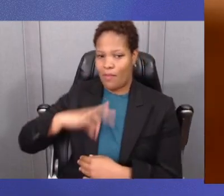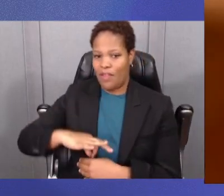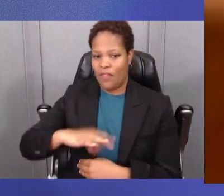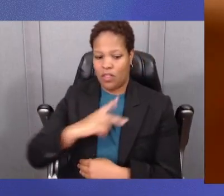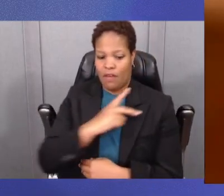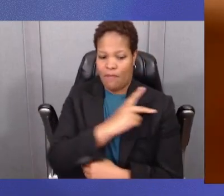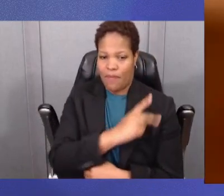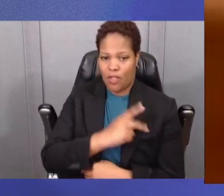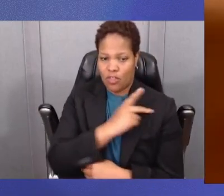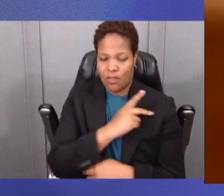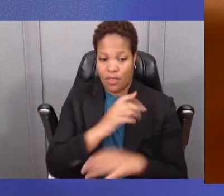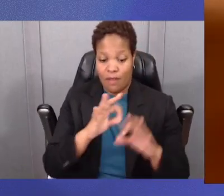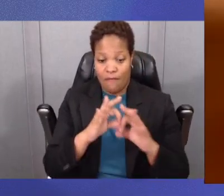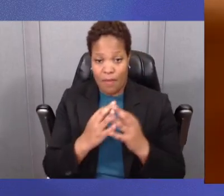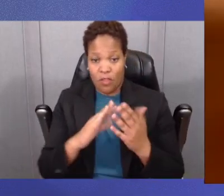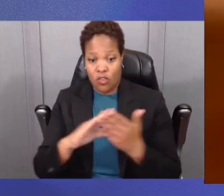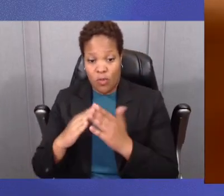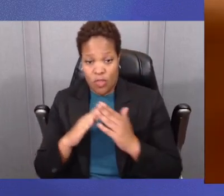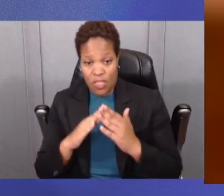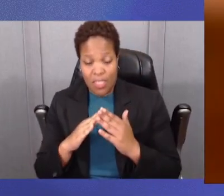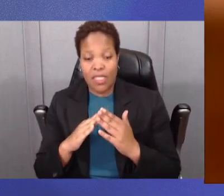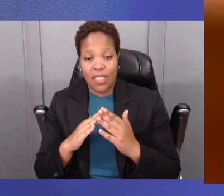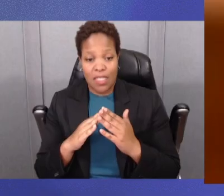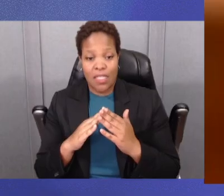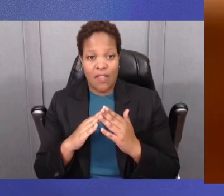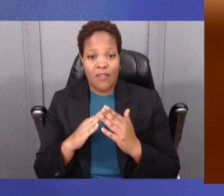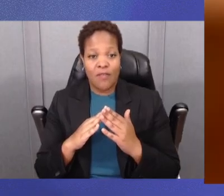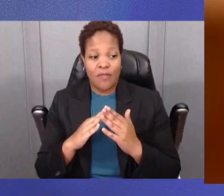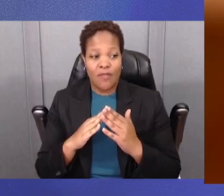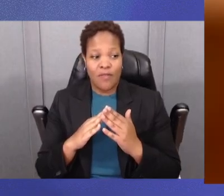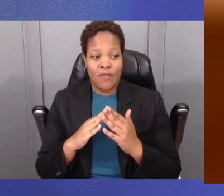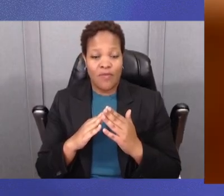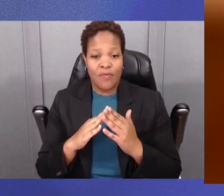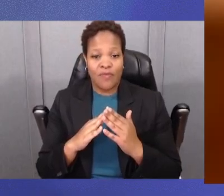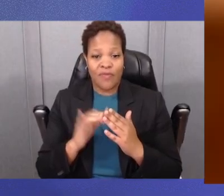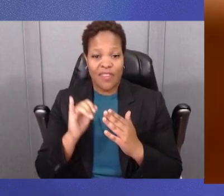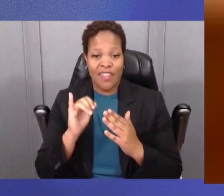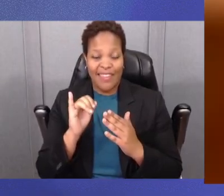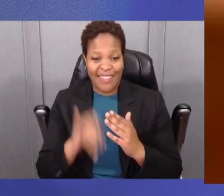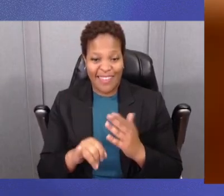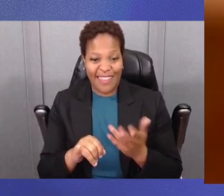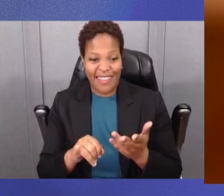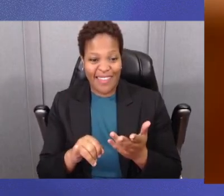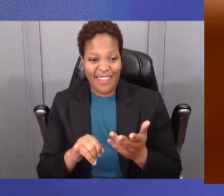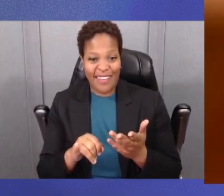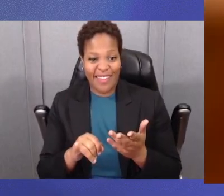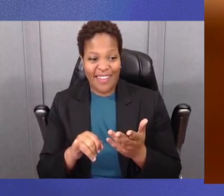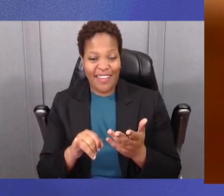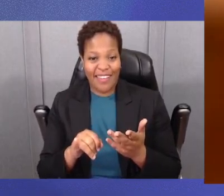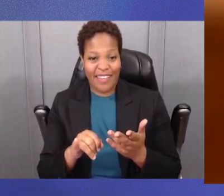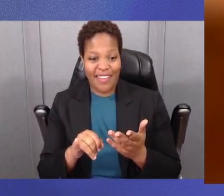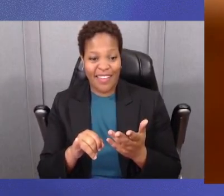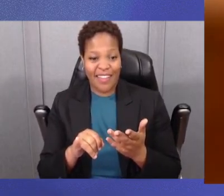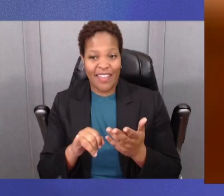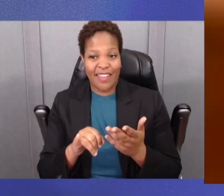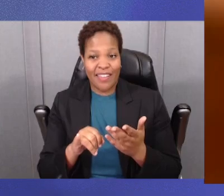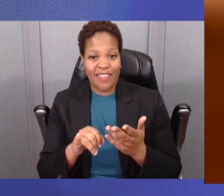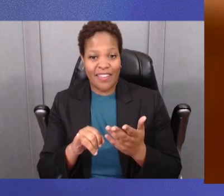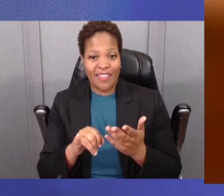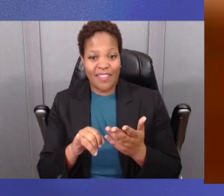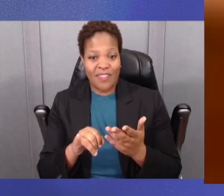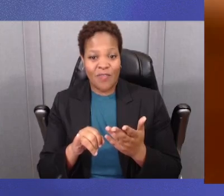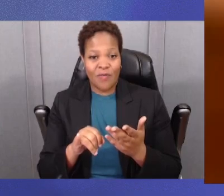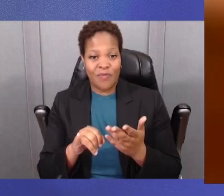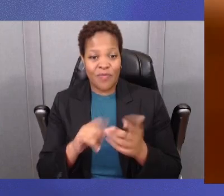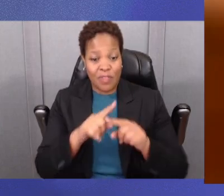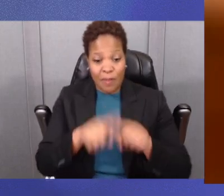and communities is put to the lie by the entry of venture capital